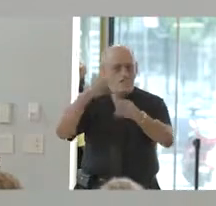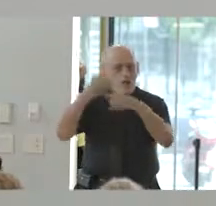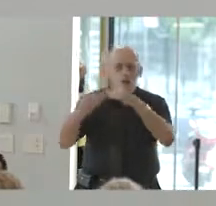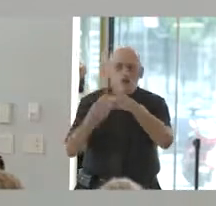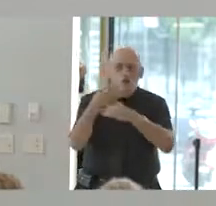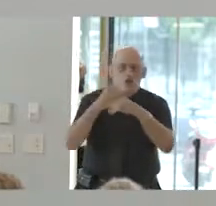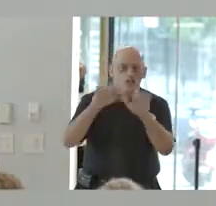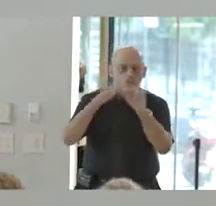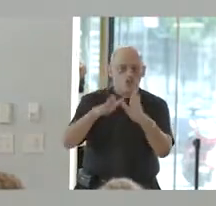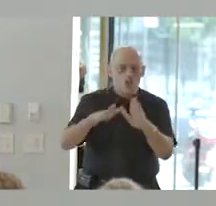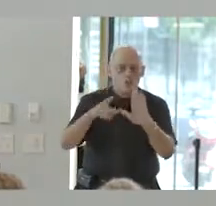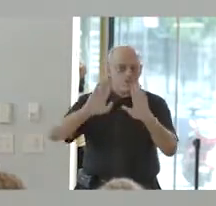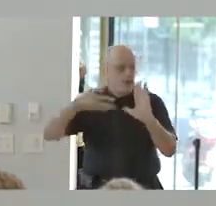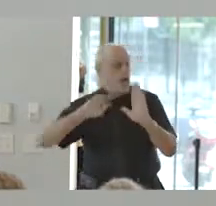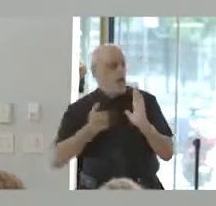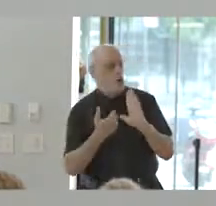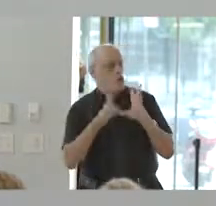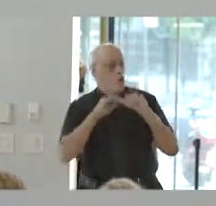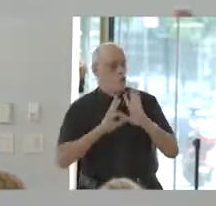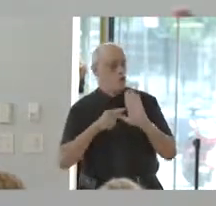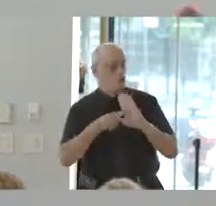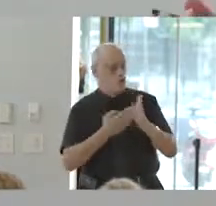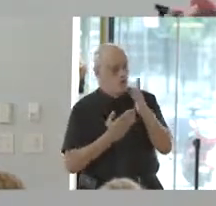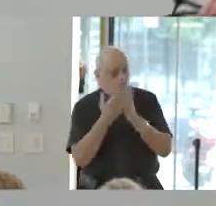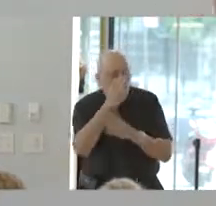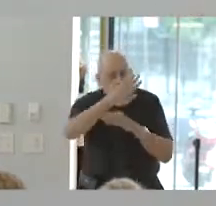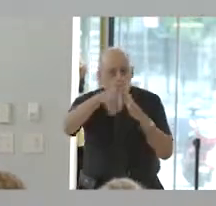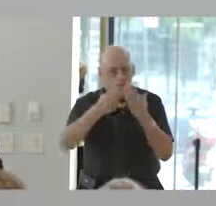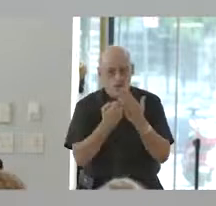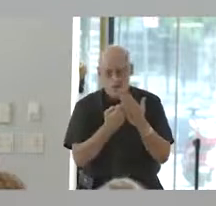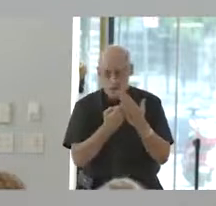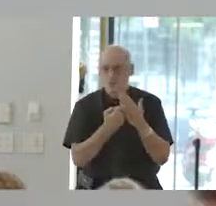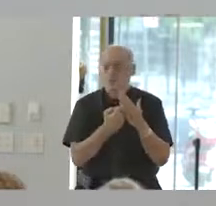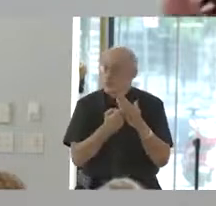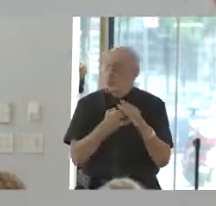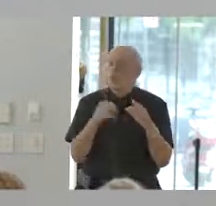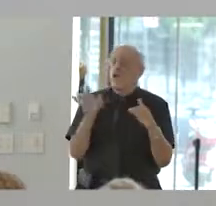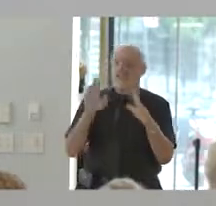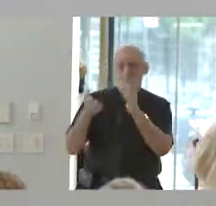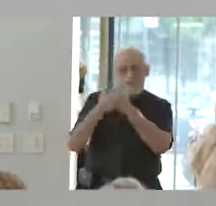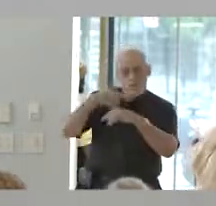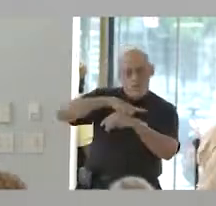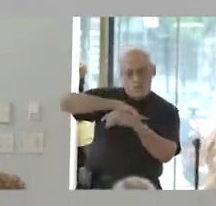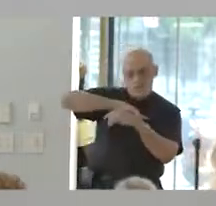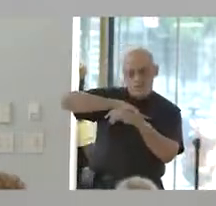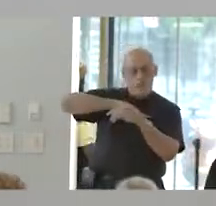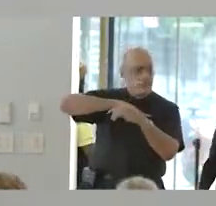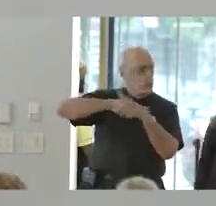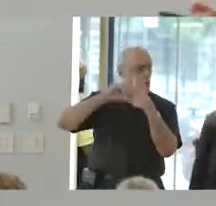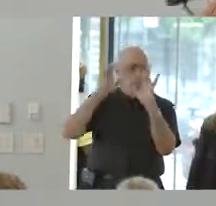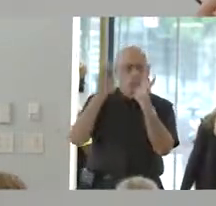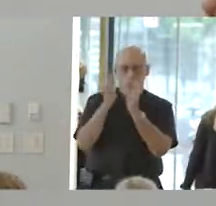who is acting as an owner's rep for the authority throughout the project, and has aided us in